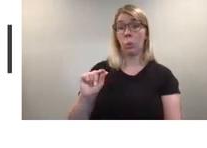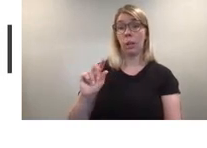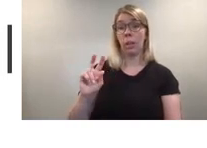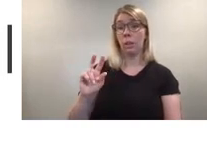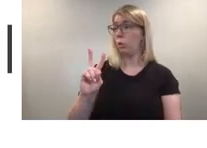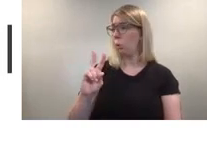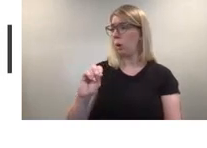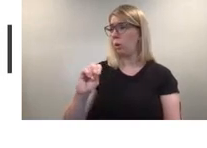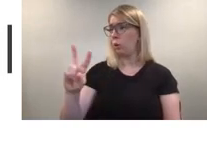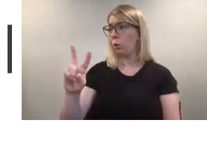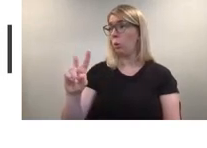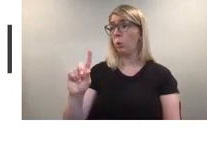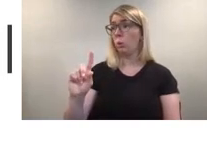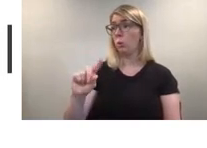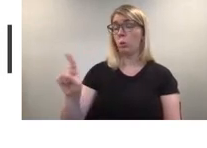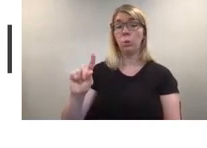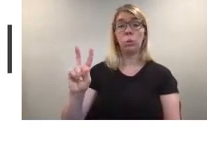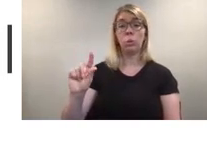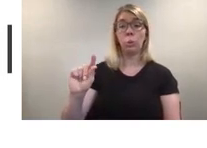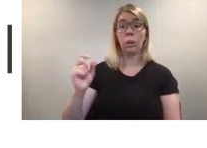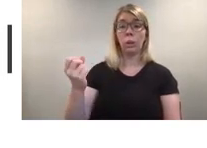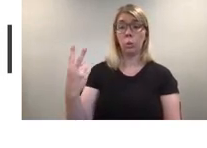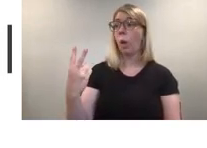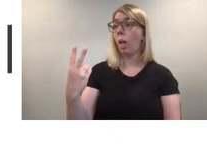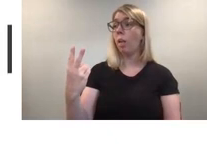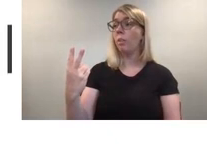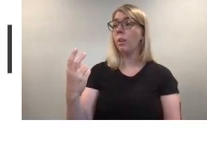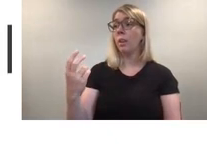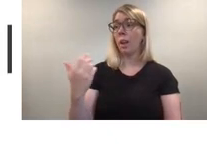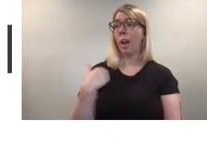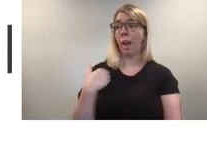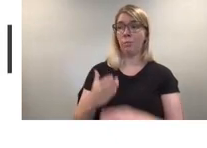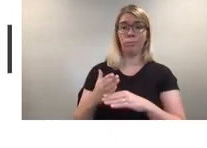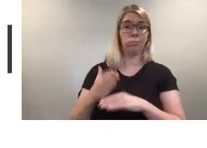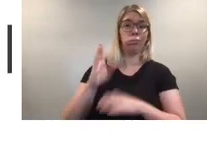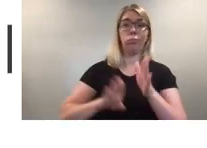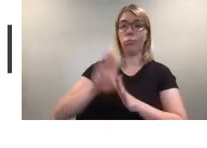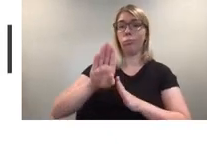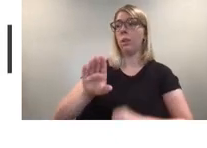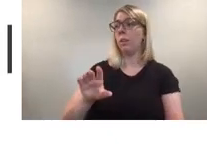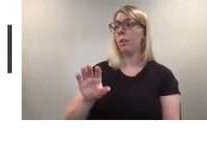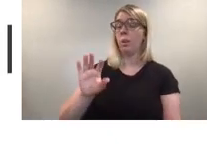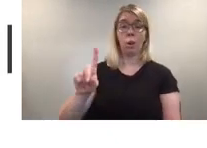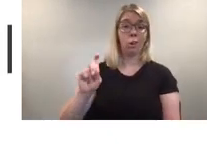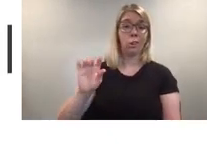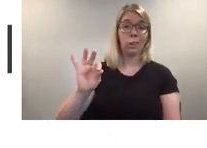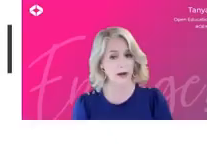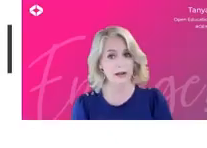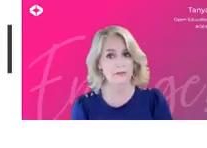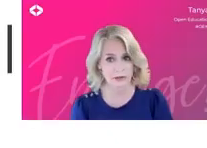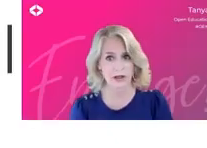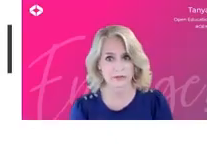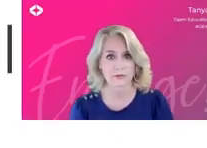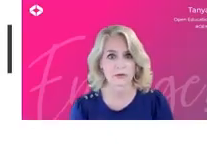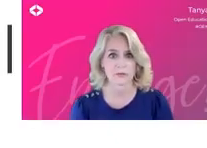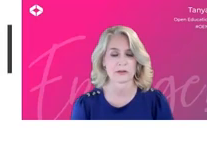textbook inflation outpaced consumer price growth by 192%. So while it's awesome that we all seem to be more aware